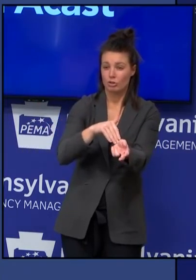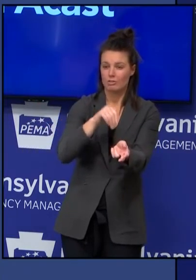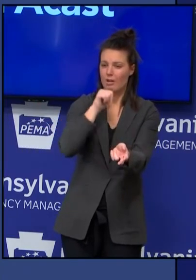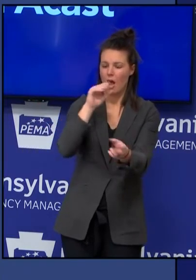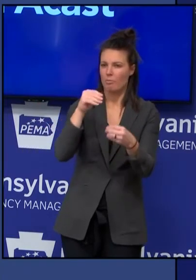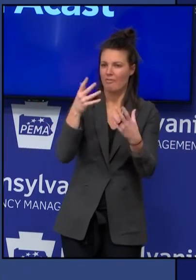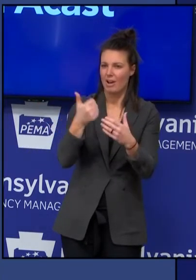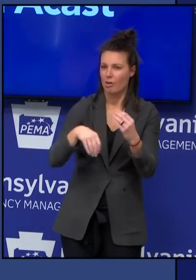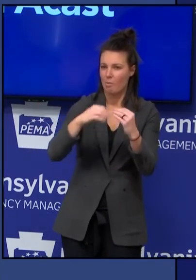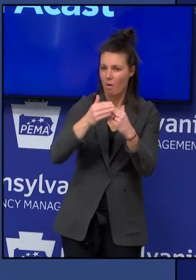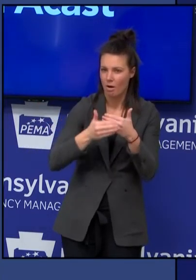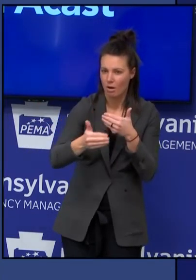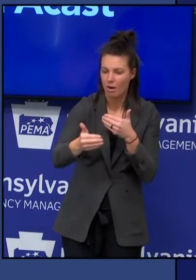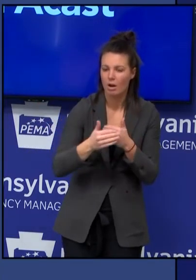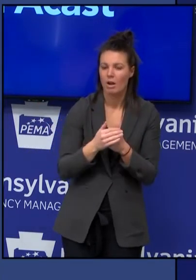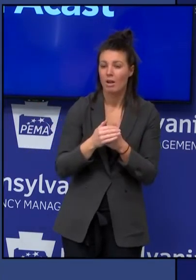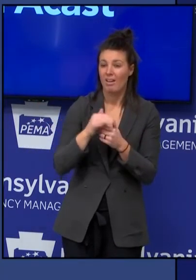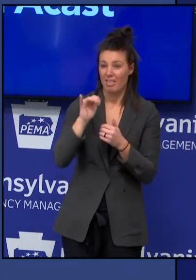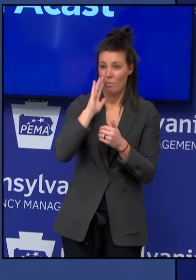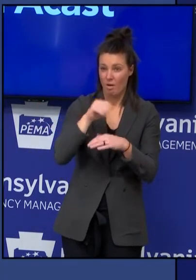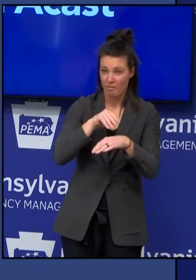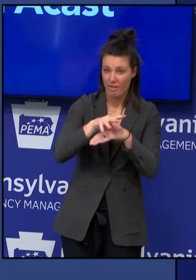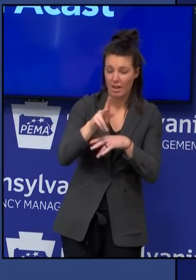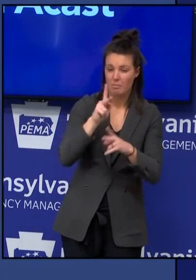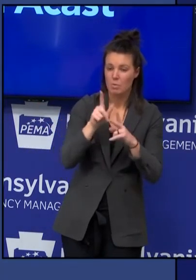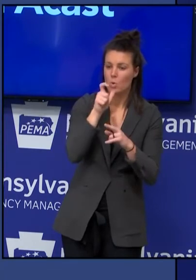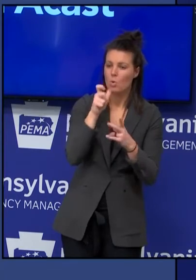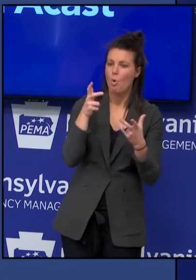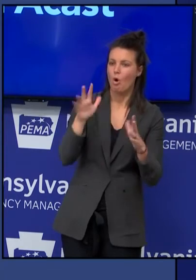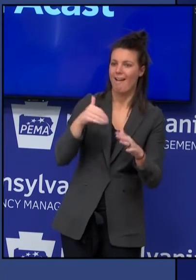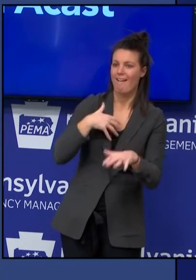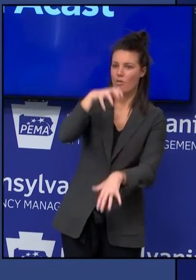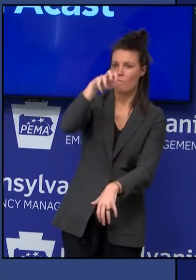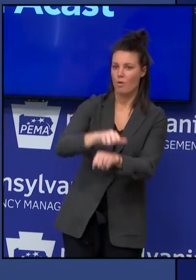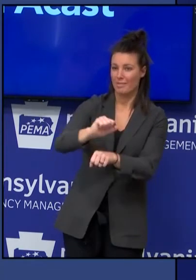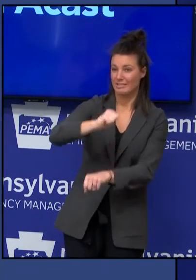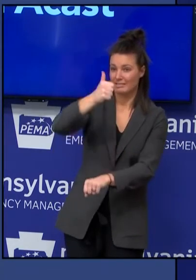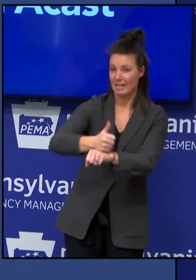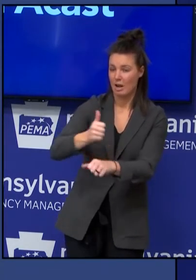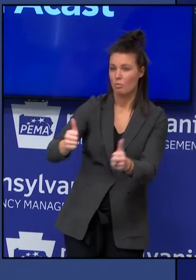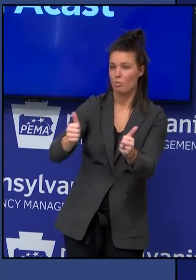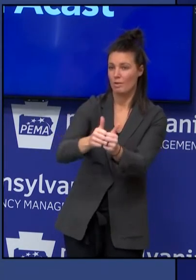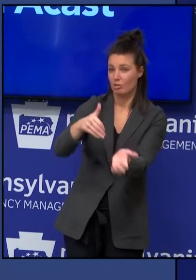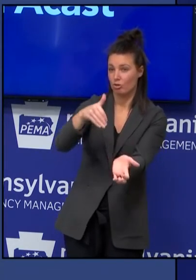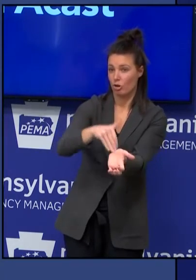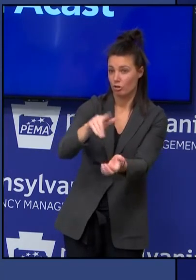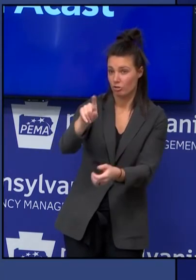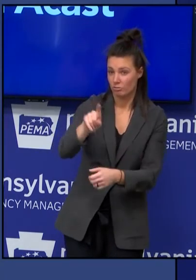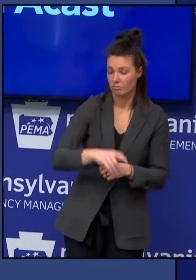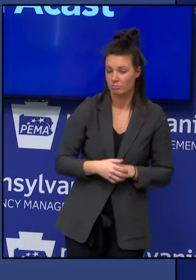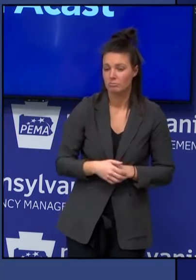provider anymore, will that also affect those who already had an appointment scheduled with their primary care